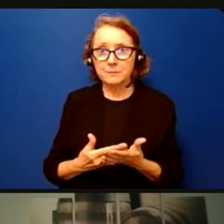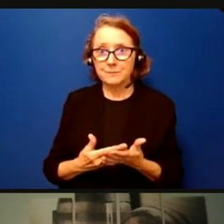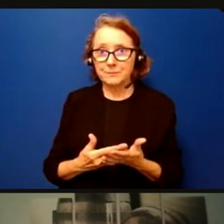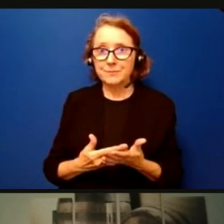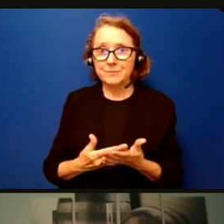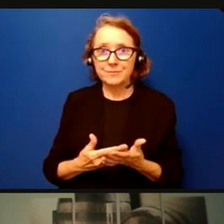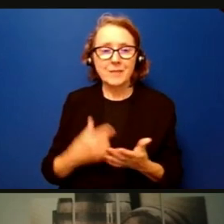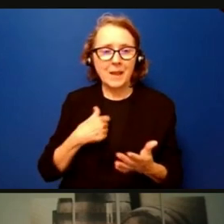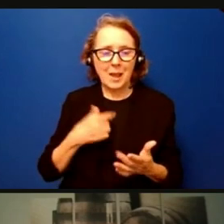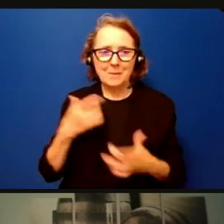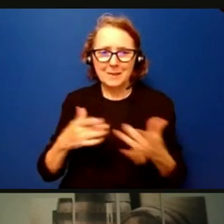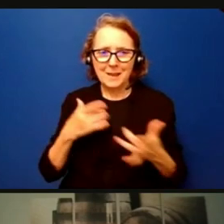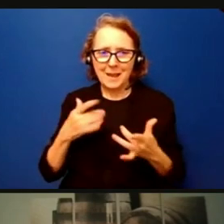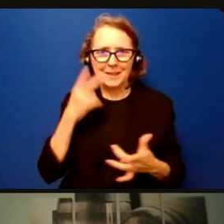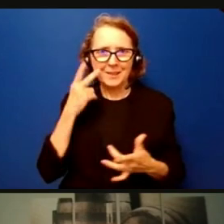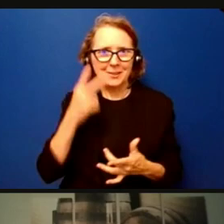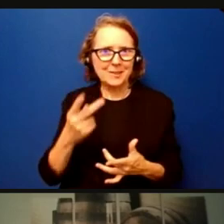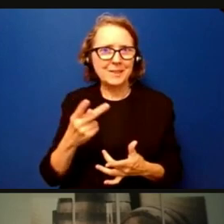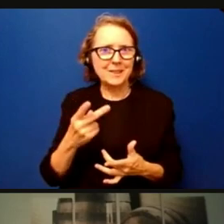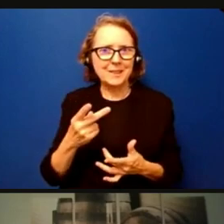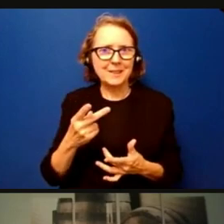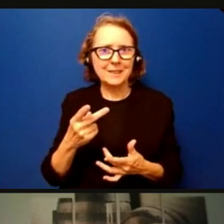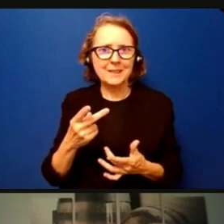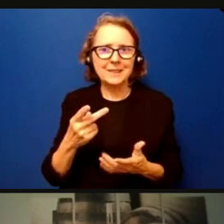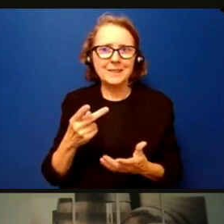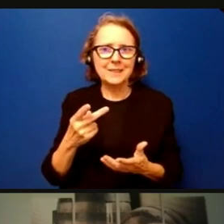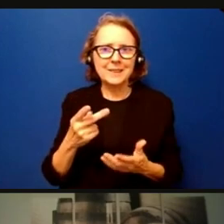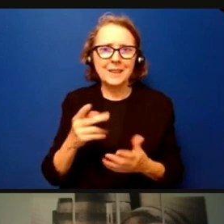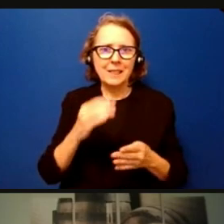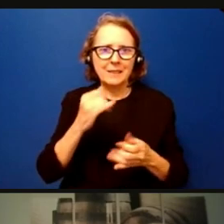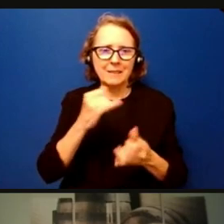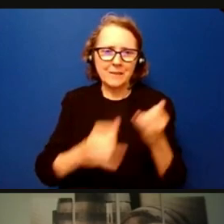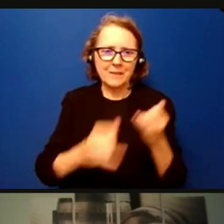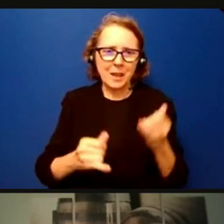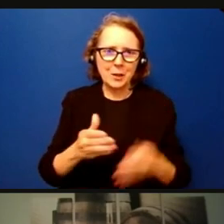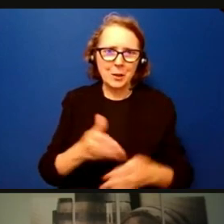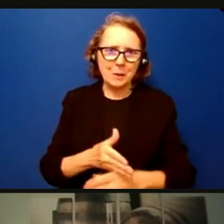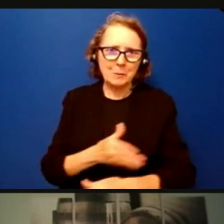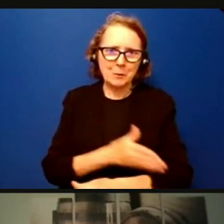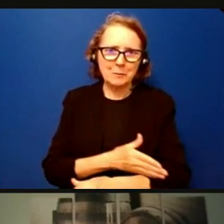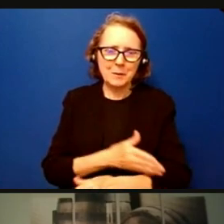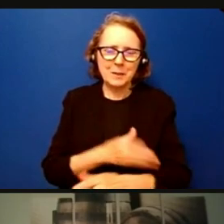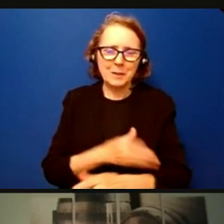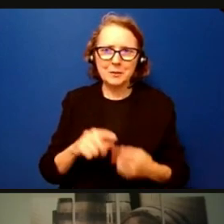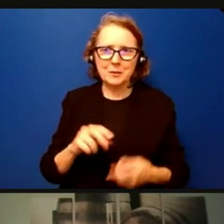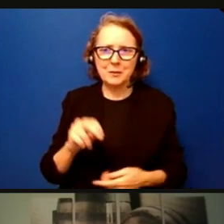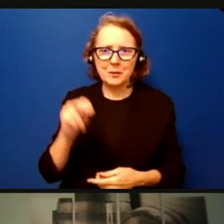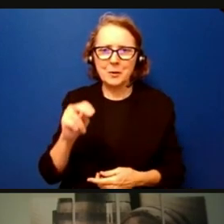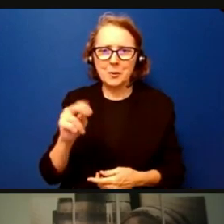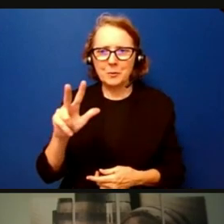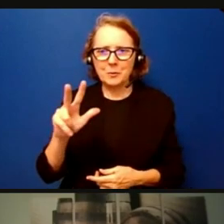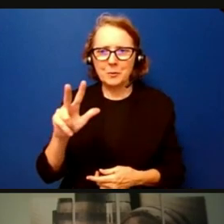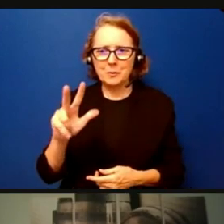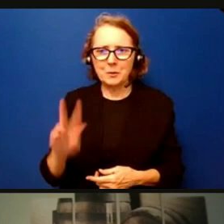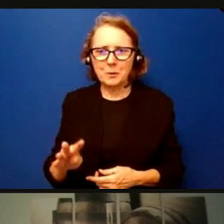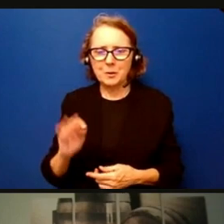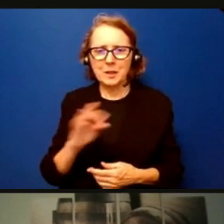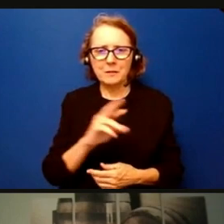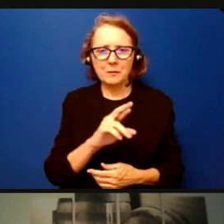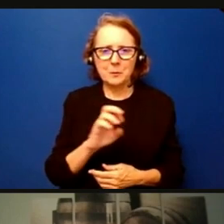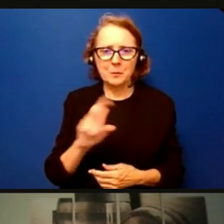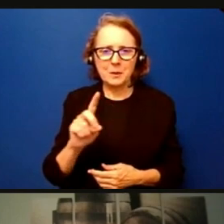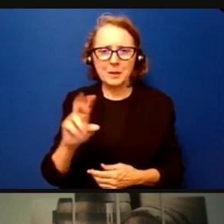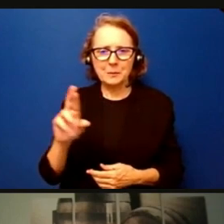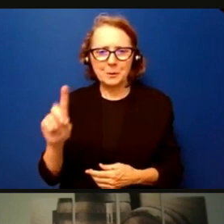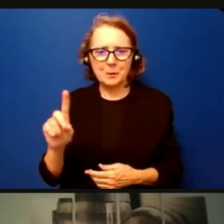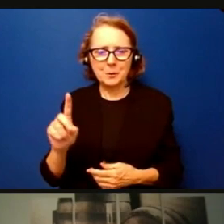I'm really excited to see, you know, the final improvements to the north three quarters of Reed Road. This has been a